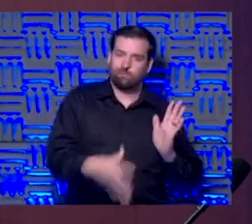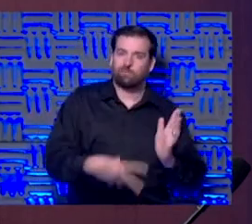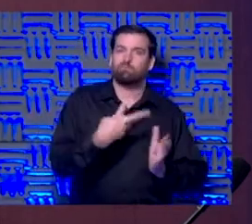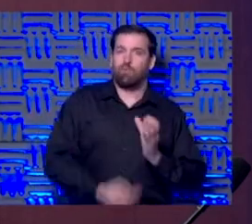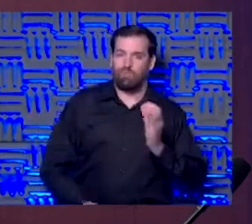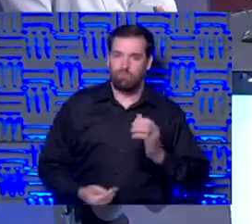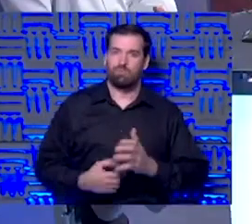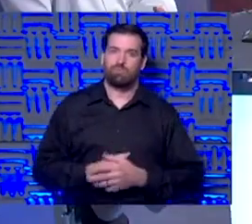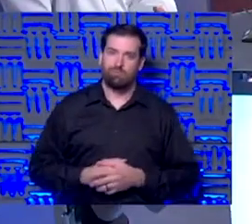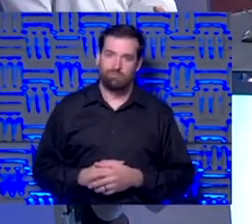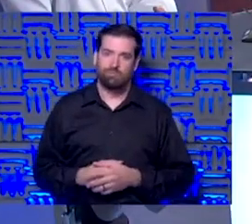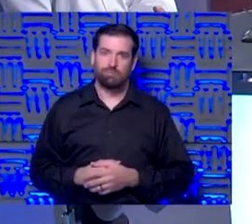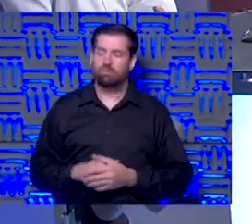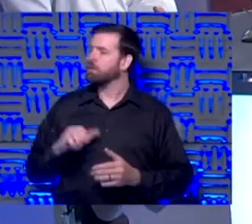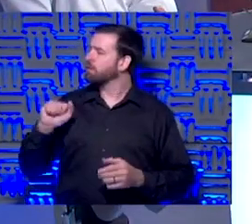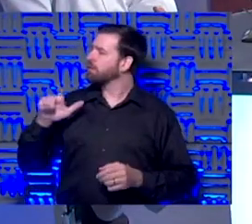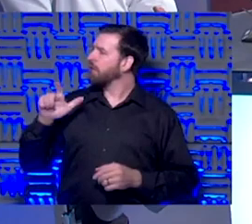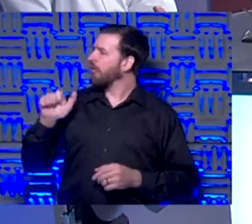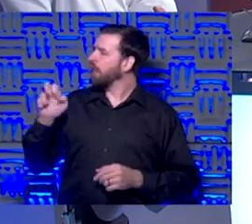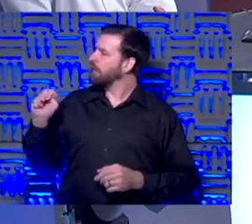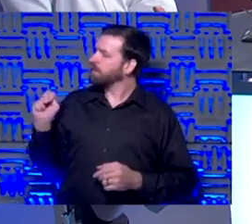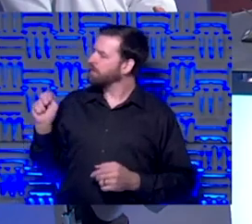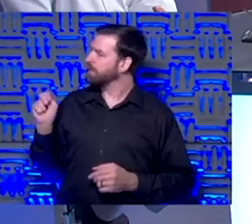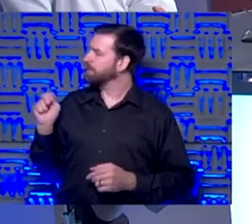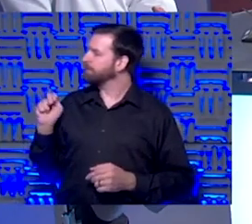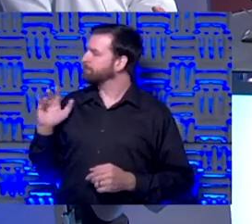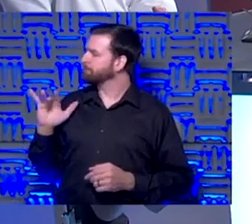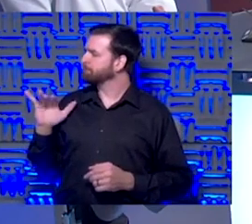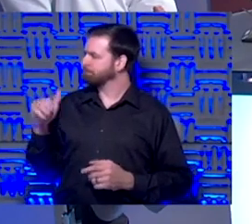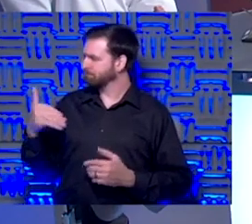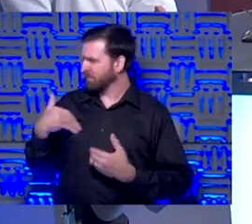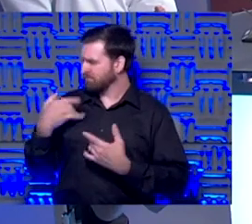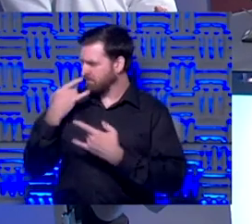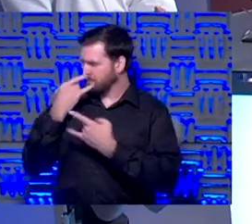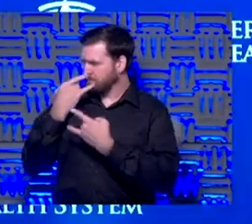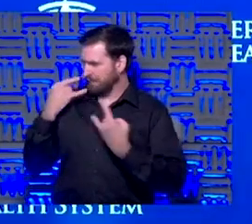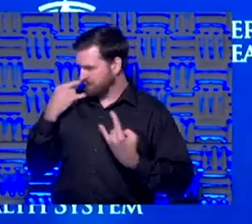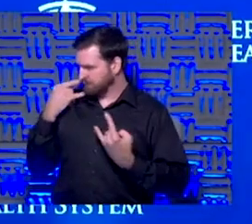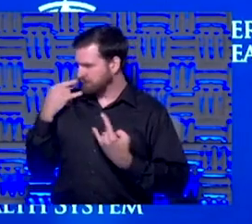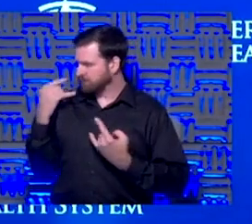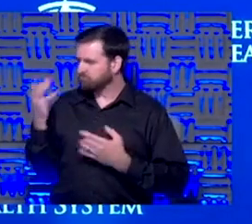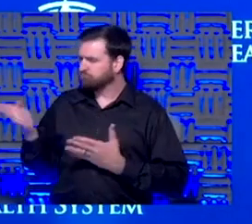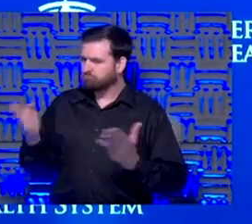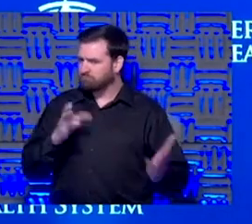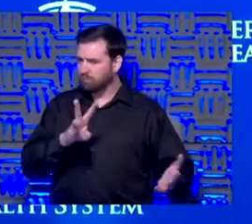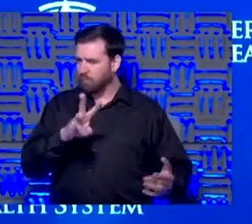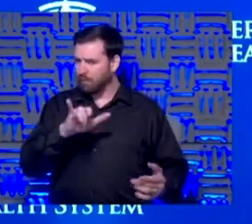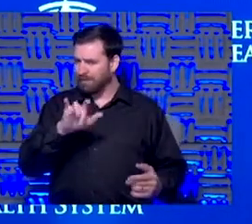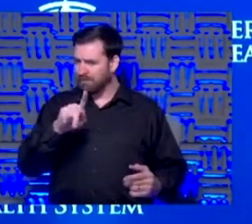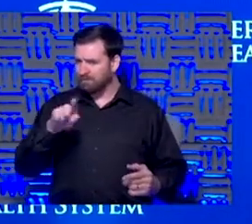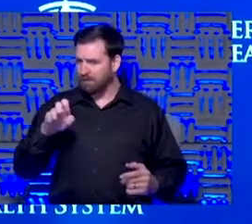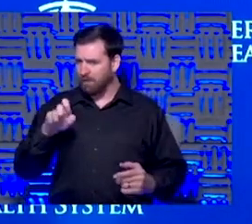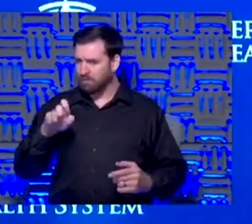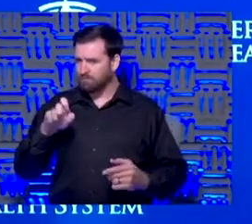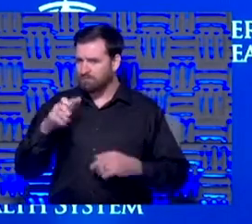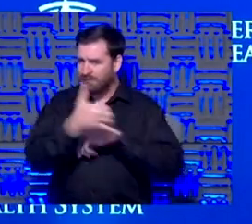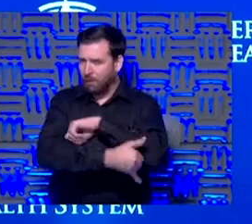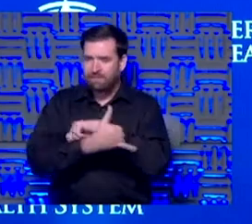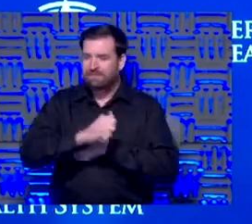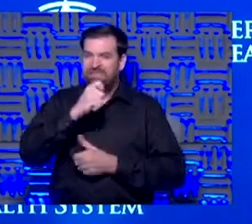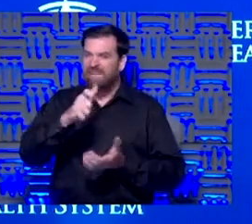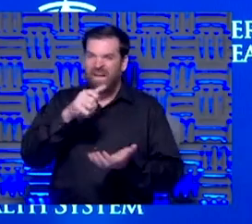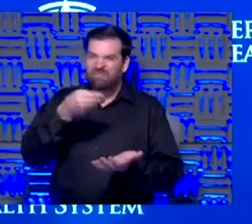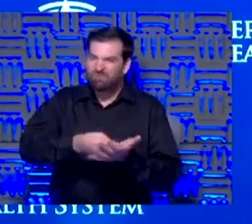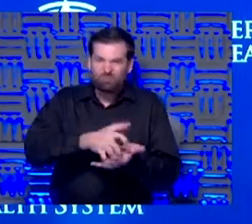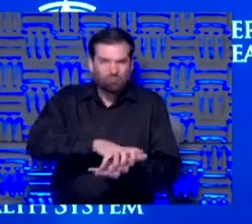well. Alan, what about, we have the mask wearing and things, but Wyandotte County is not a rich county by any means. Will